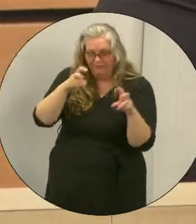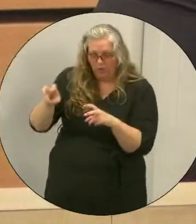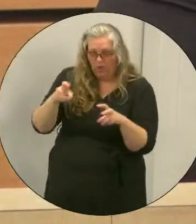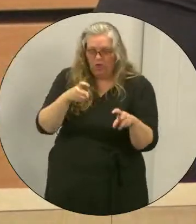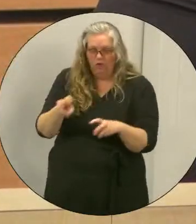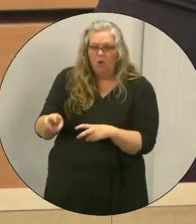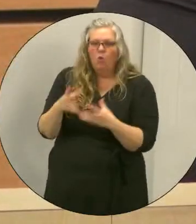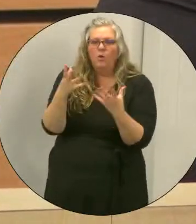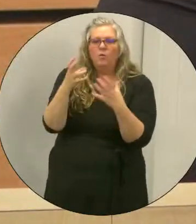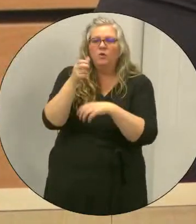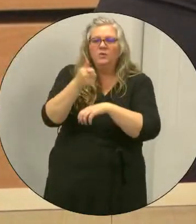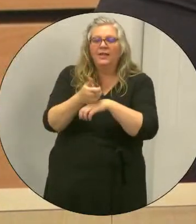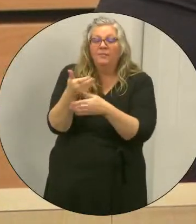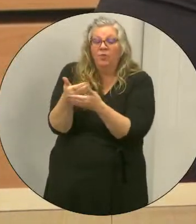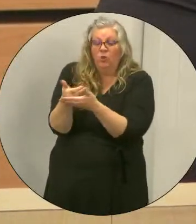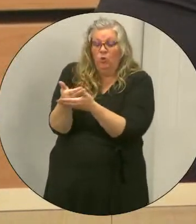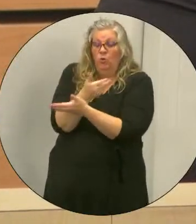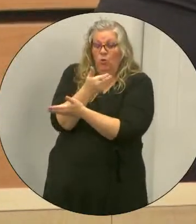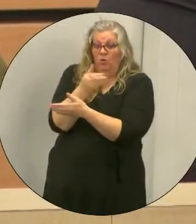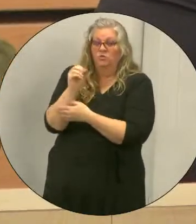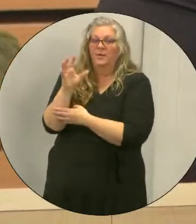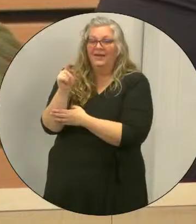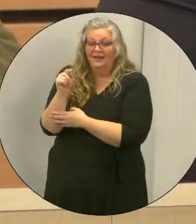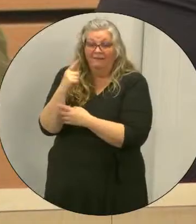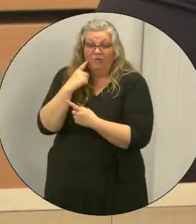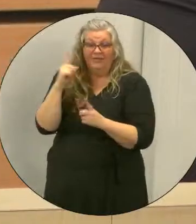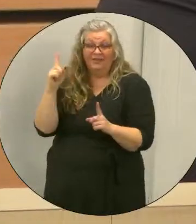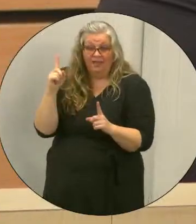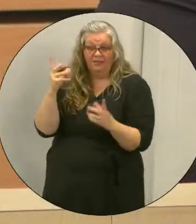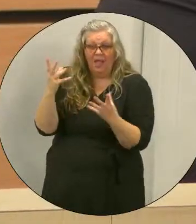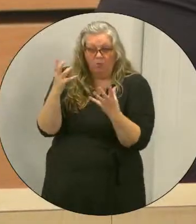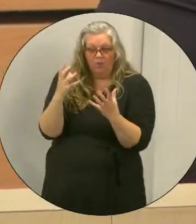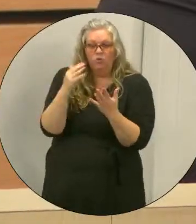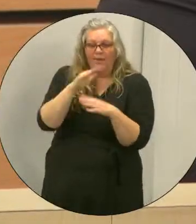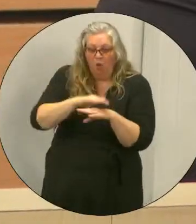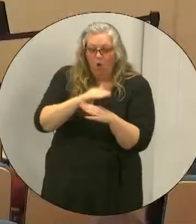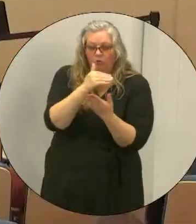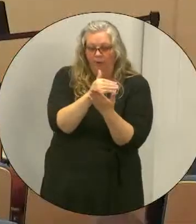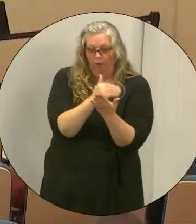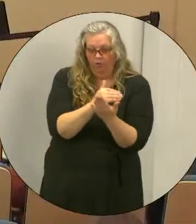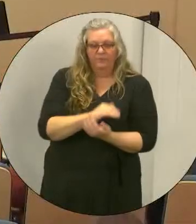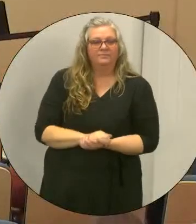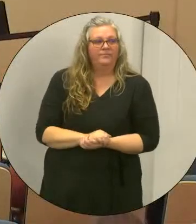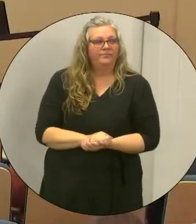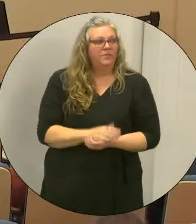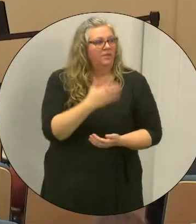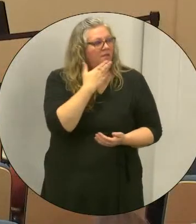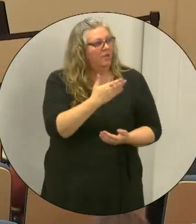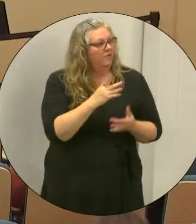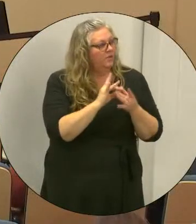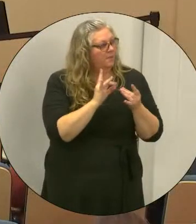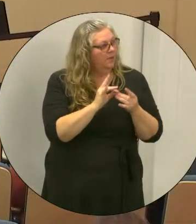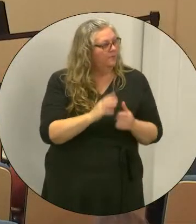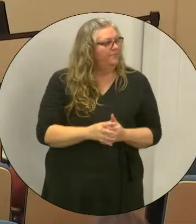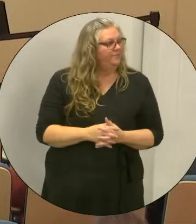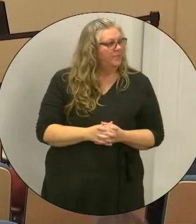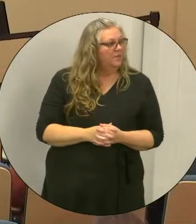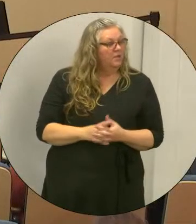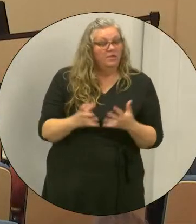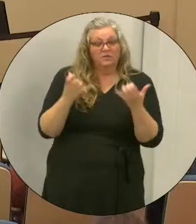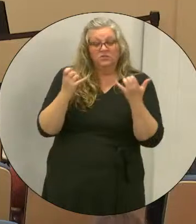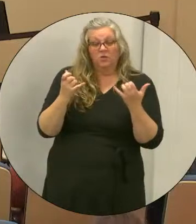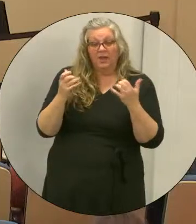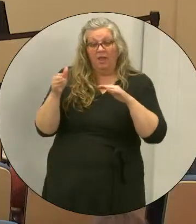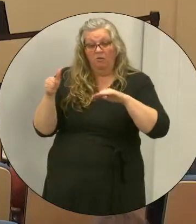new superintendent up for success. I just want that to be on record. Thank you for that statement. With that said, we're going to move on